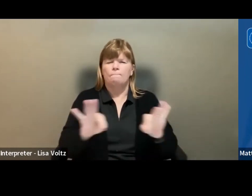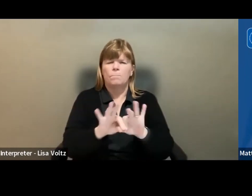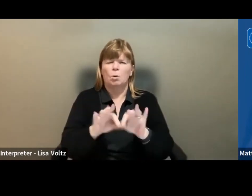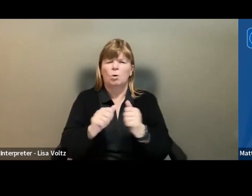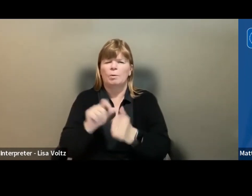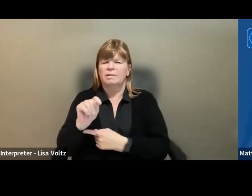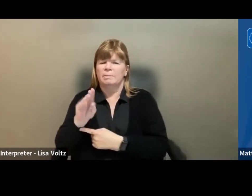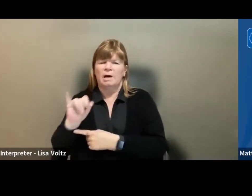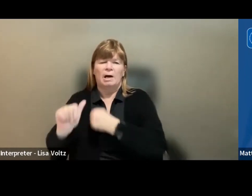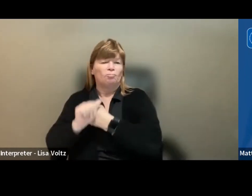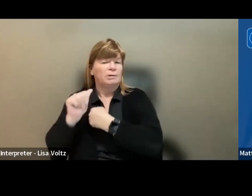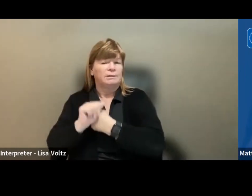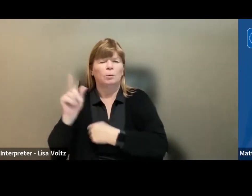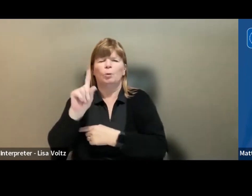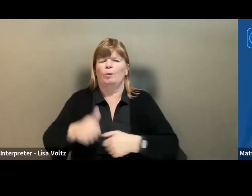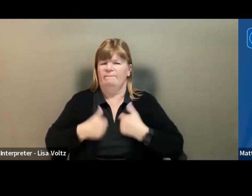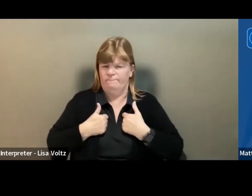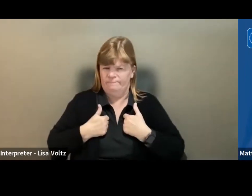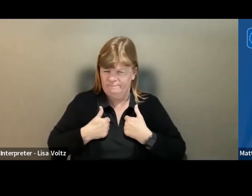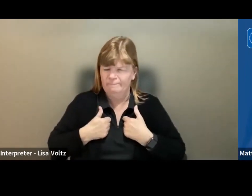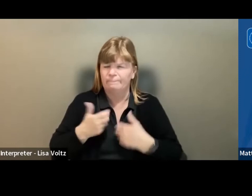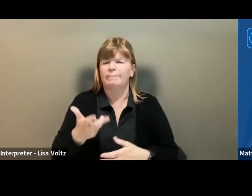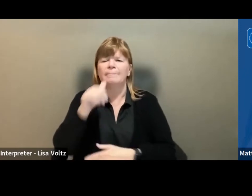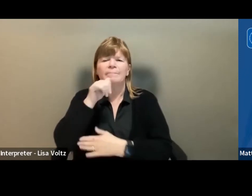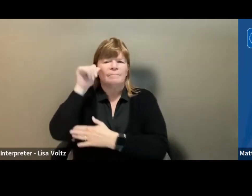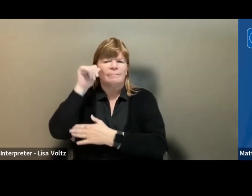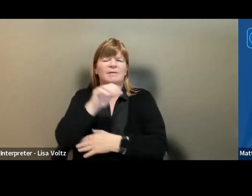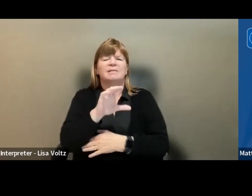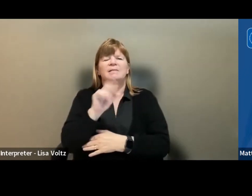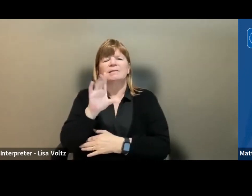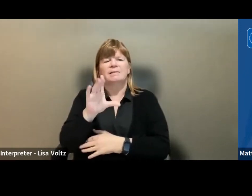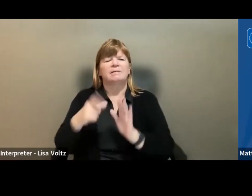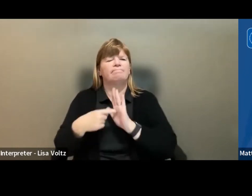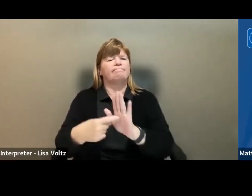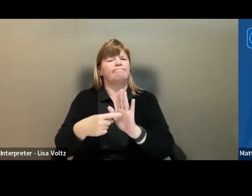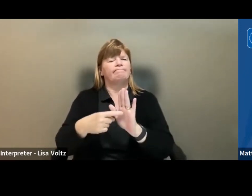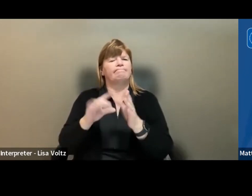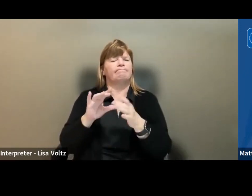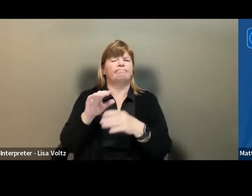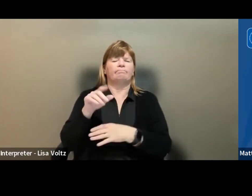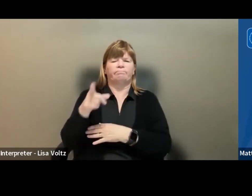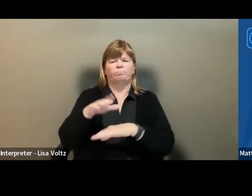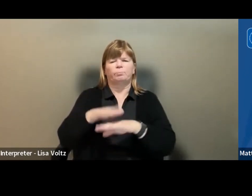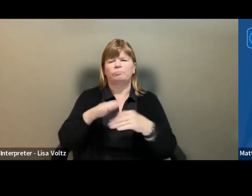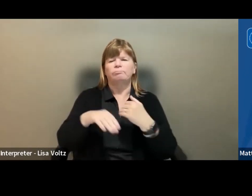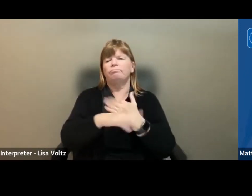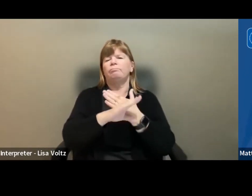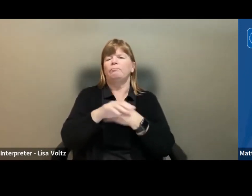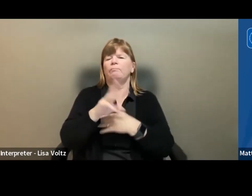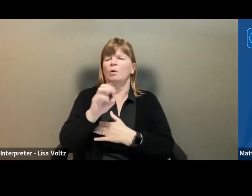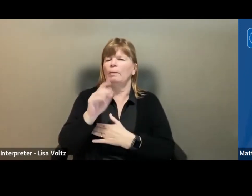TBI risk is where you live. Yesterday, CDC presented a webinar that was largely focused on